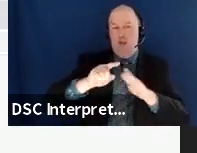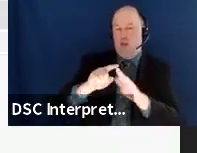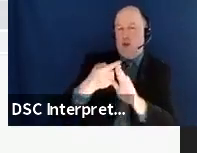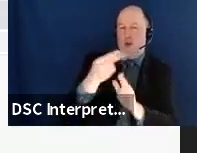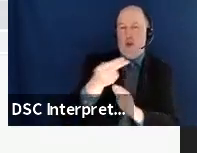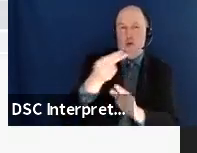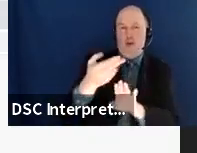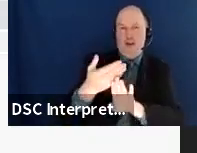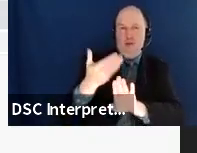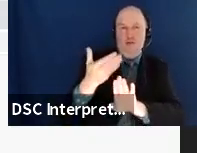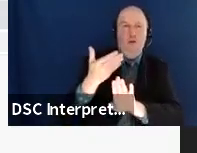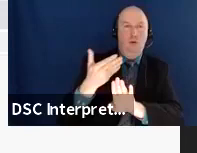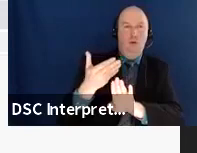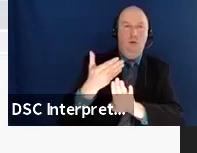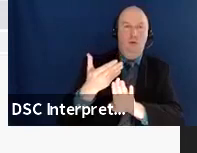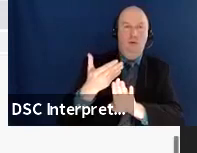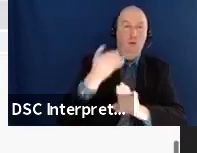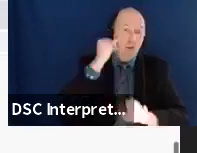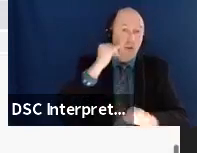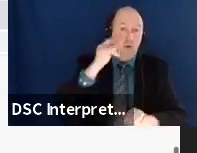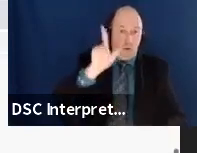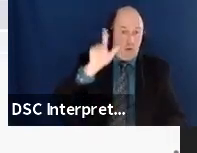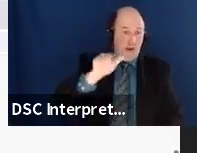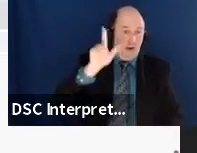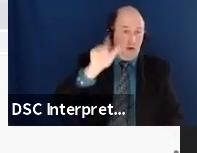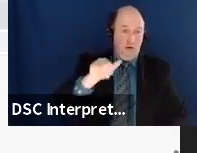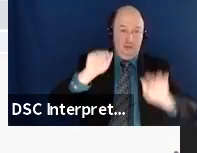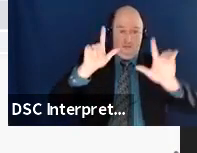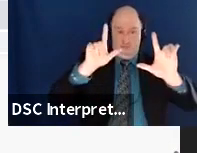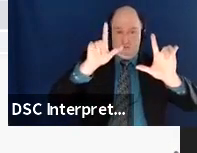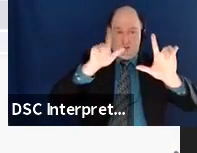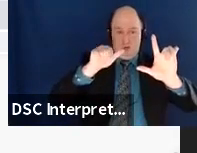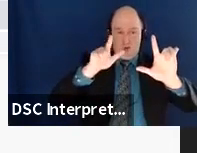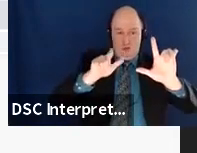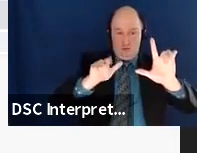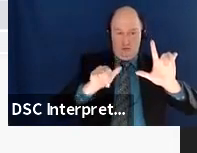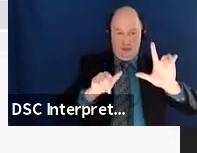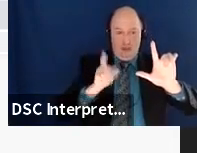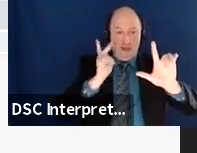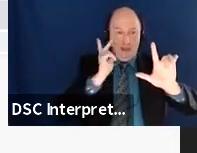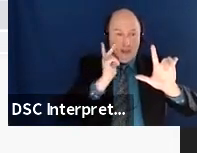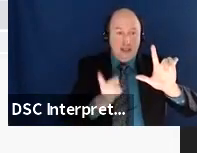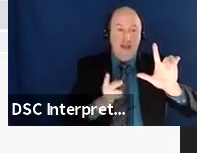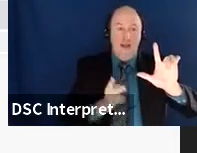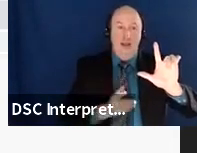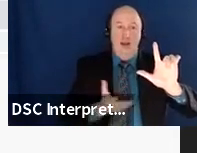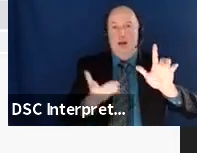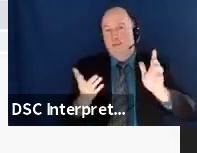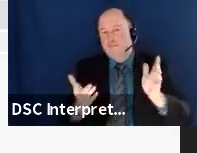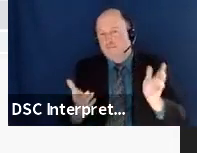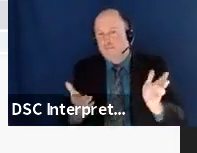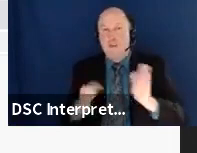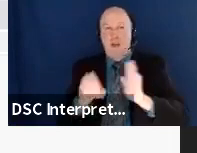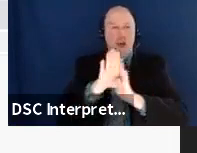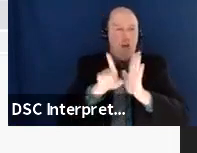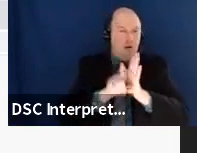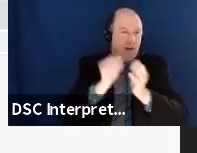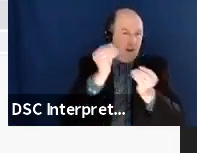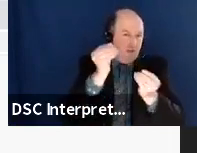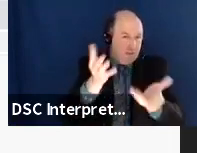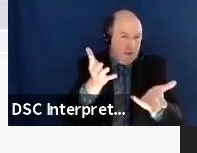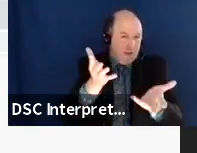before. So if you scroll down, you can see some background information on scheduling, the form